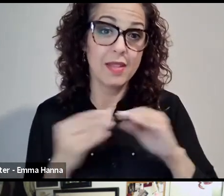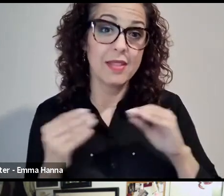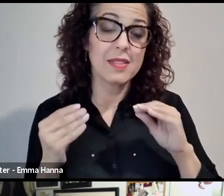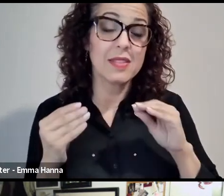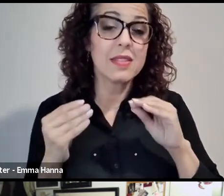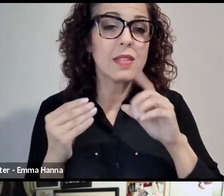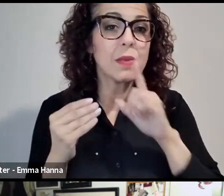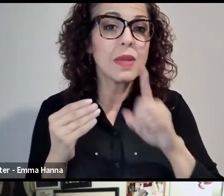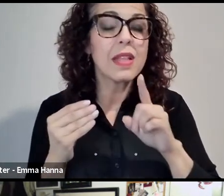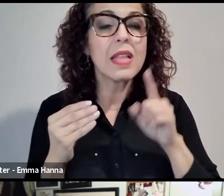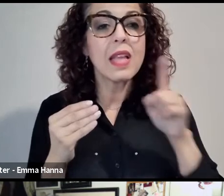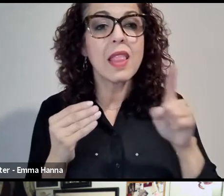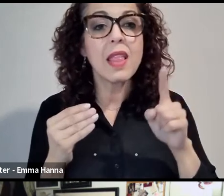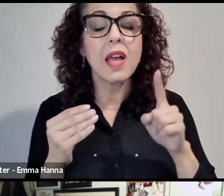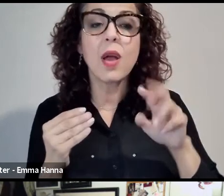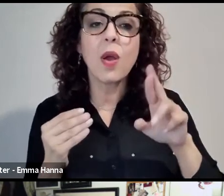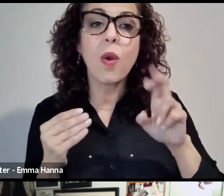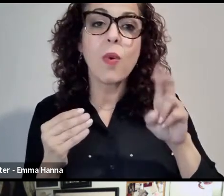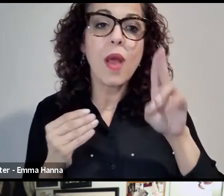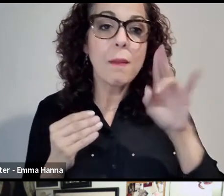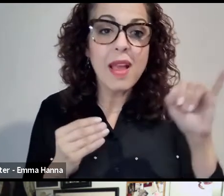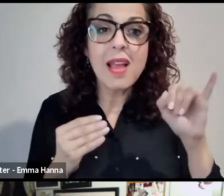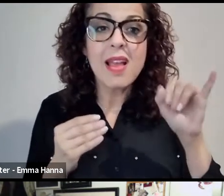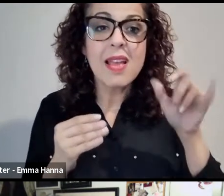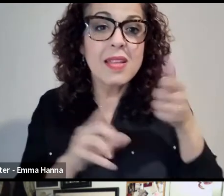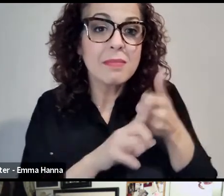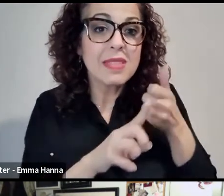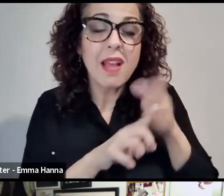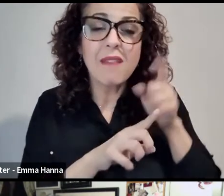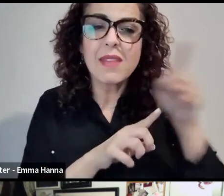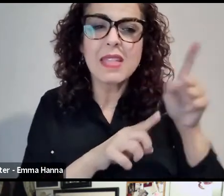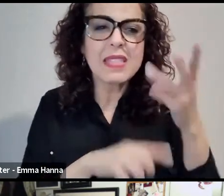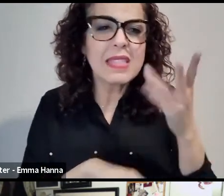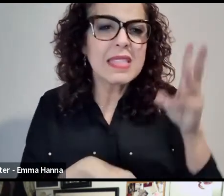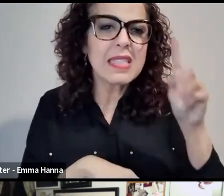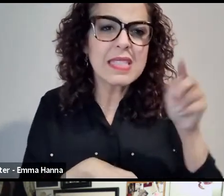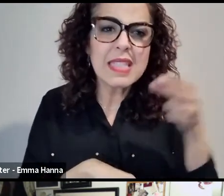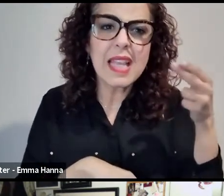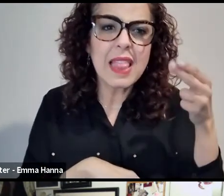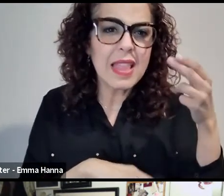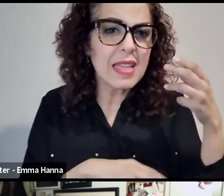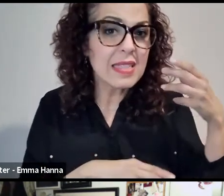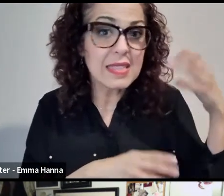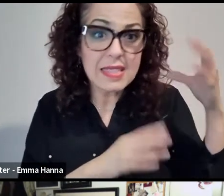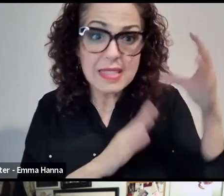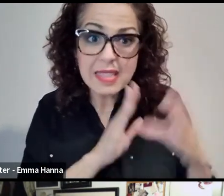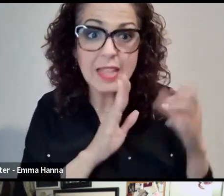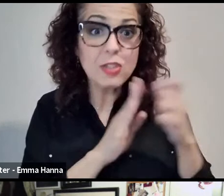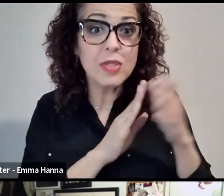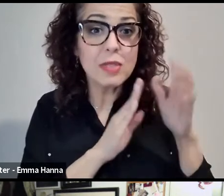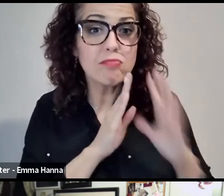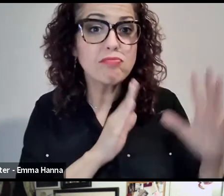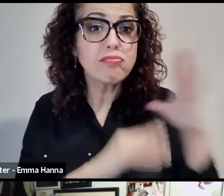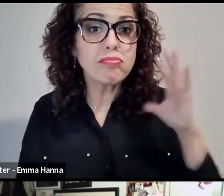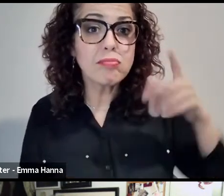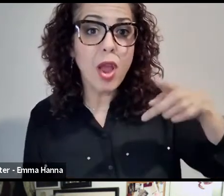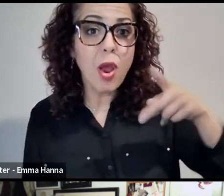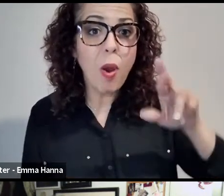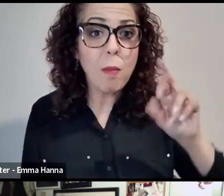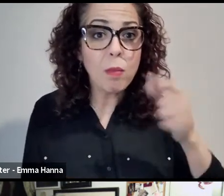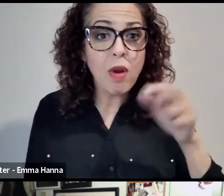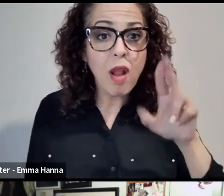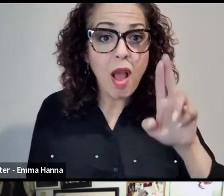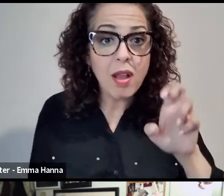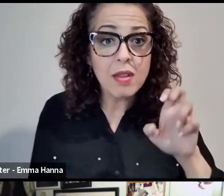Rabbi Judah Loewy ben Bezalel, who's a 16th century wonder rabbi in Prague, hears that there's going to be